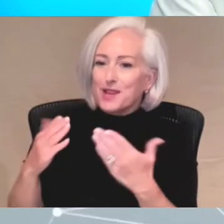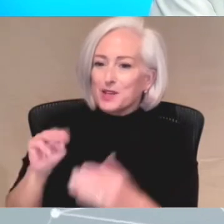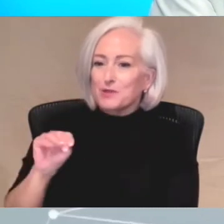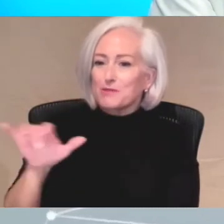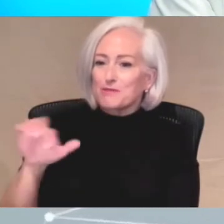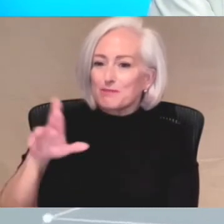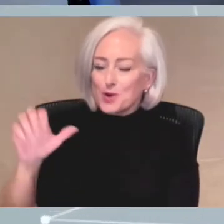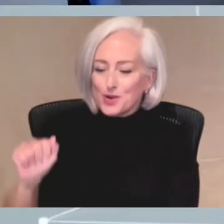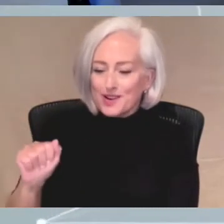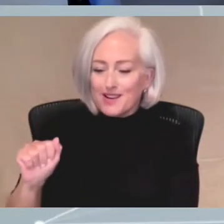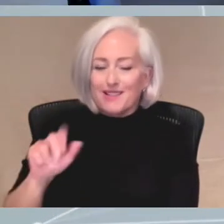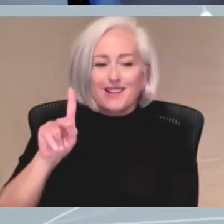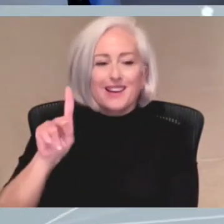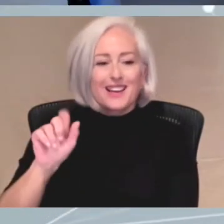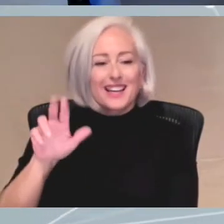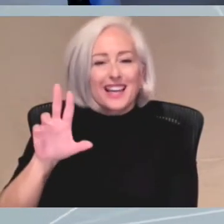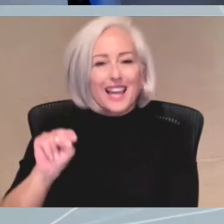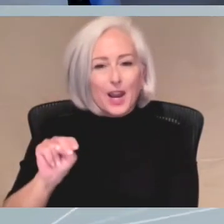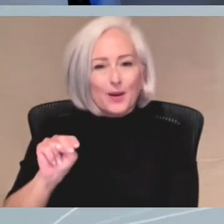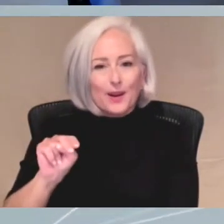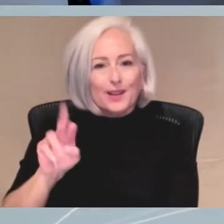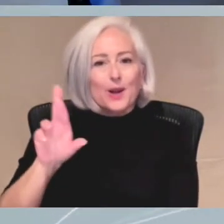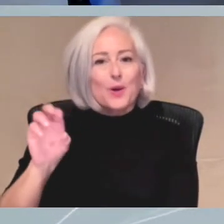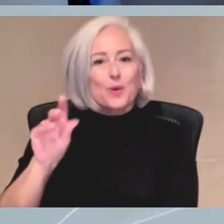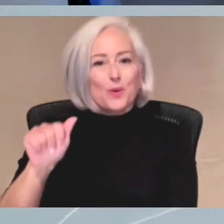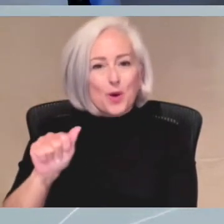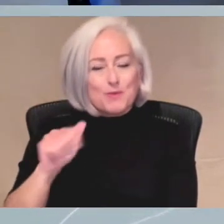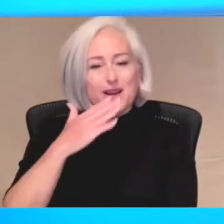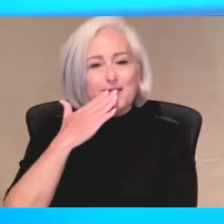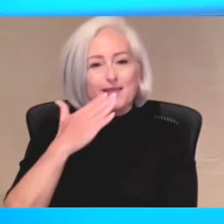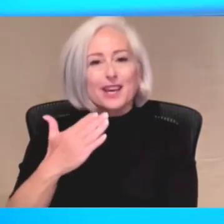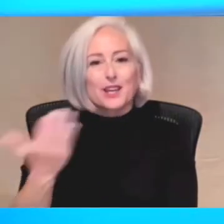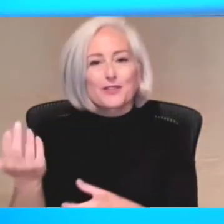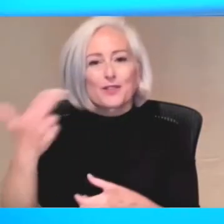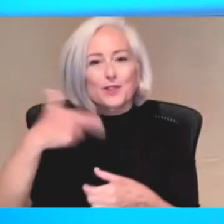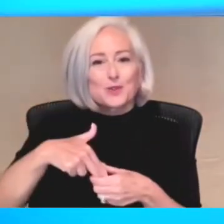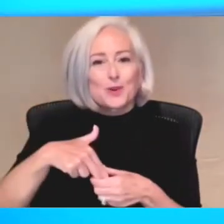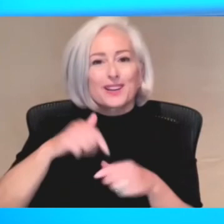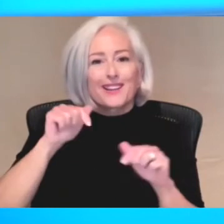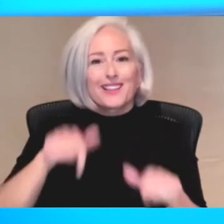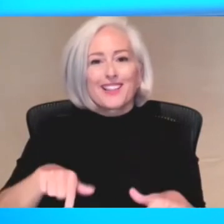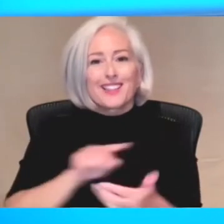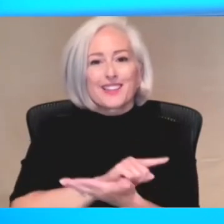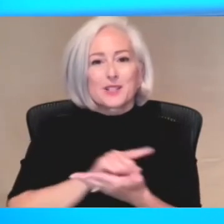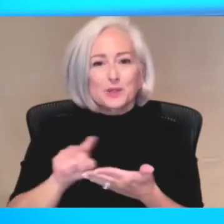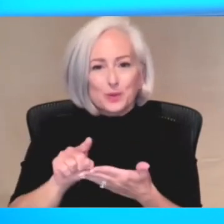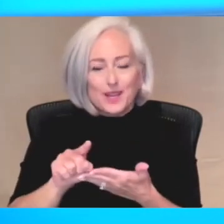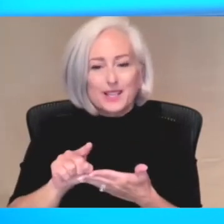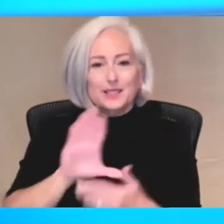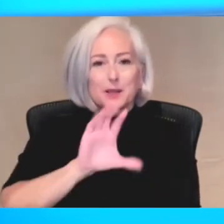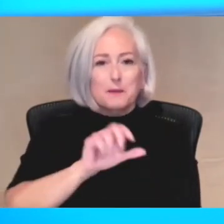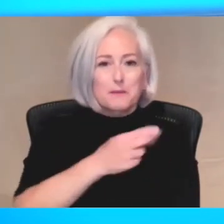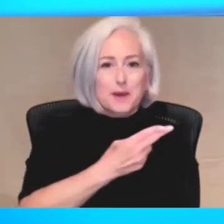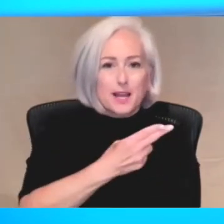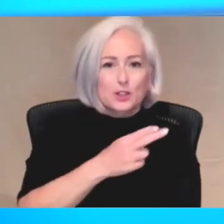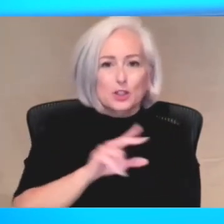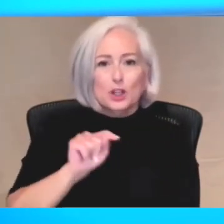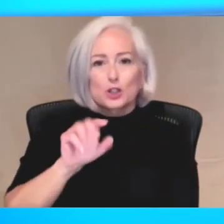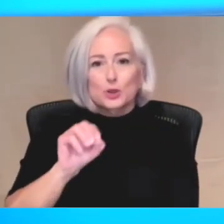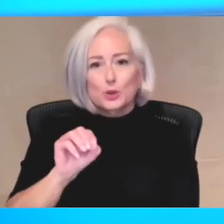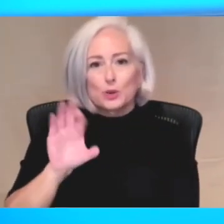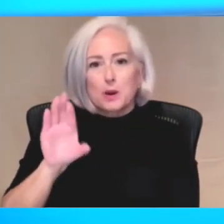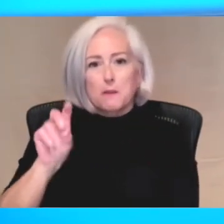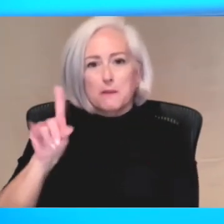Karen, and Roma, for being part of this week's episode of Bench to Bedside. To learn more about proton